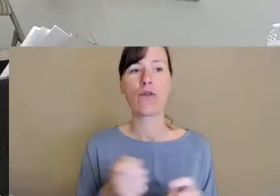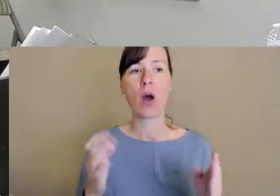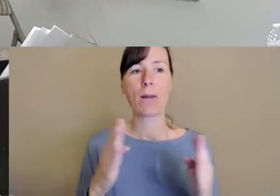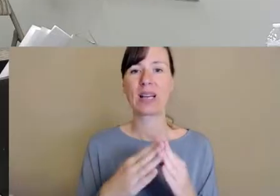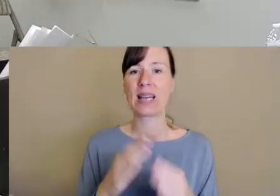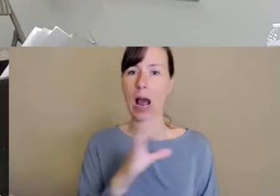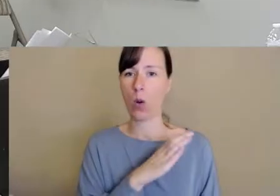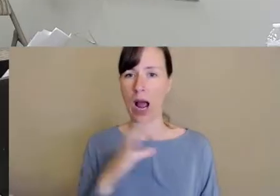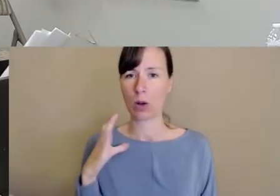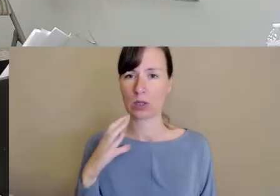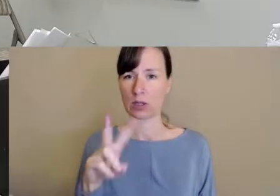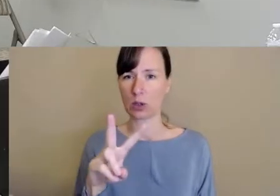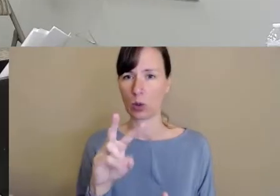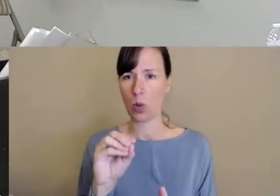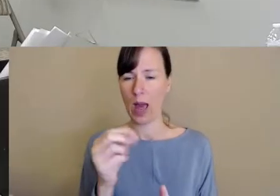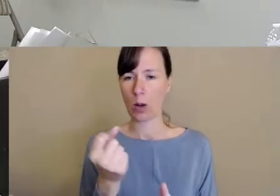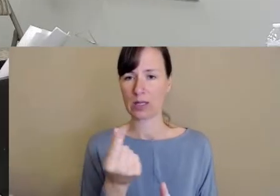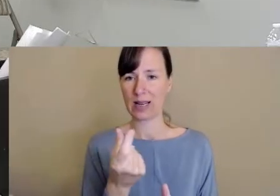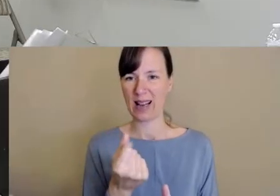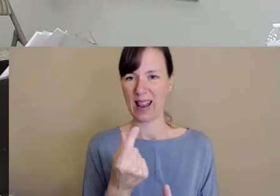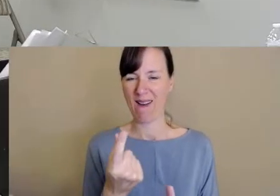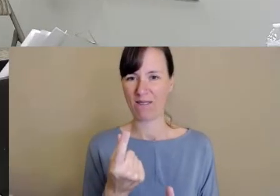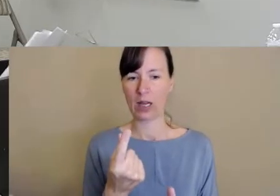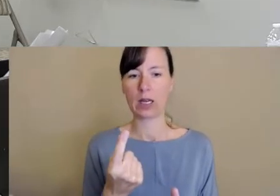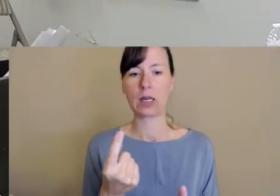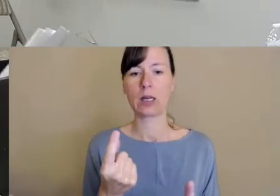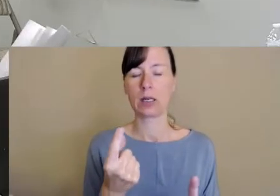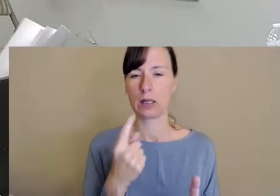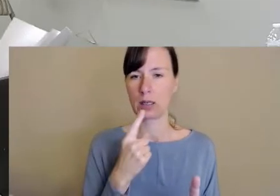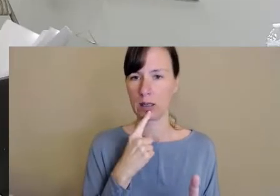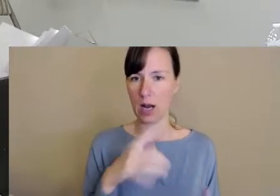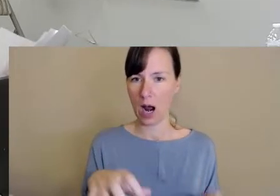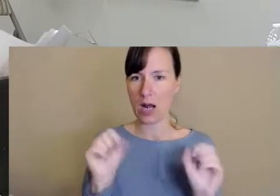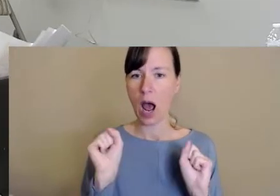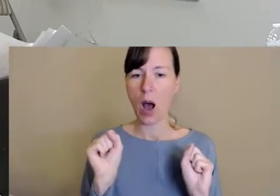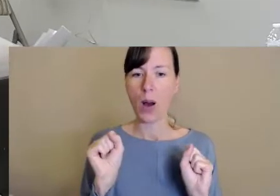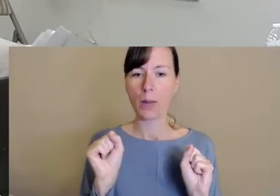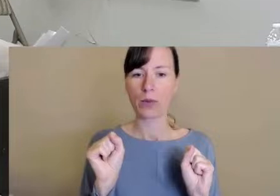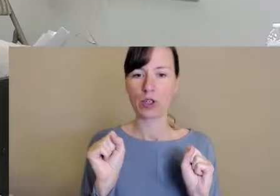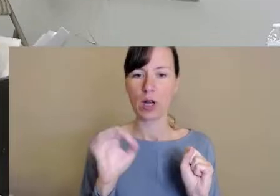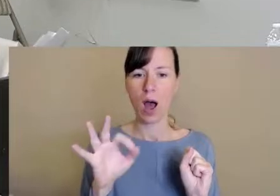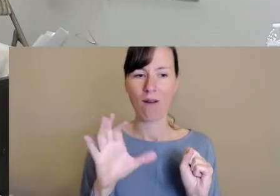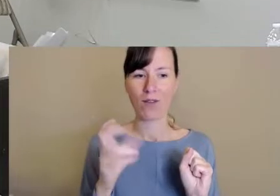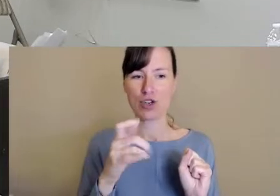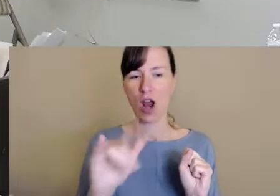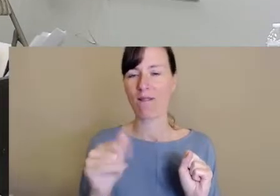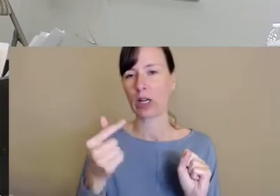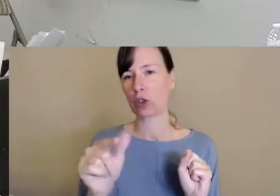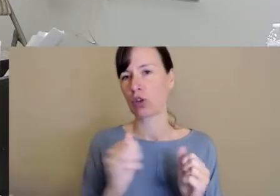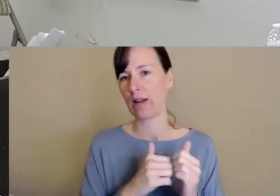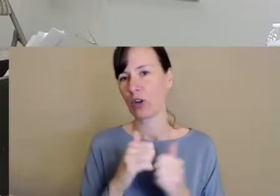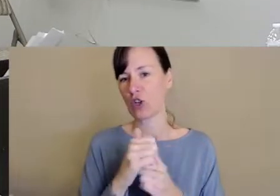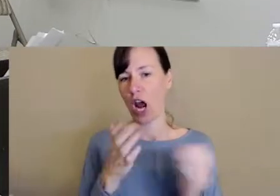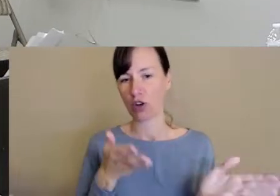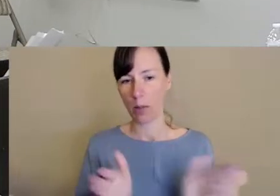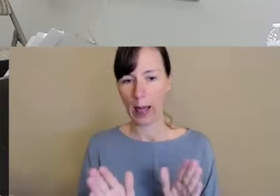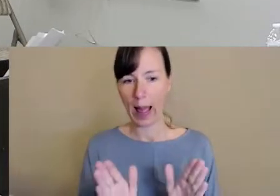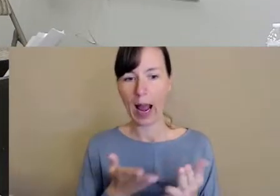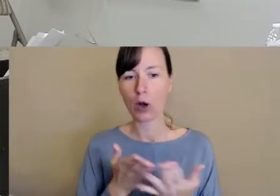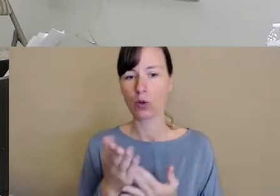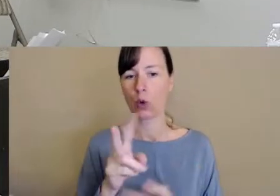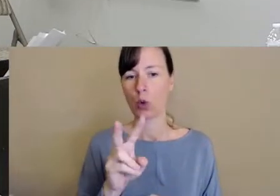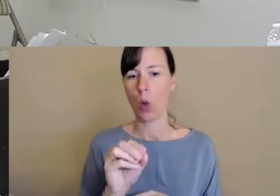Council's 2011 adoption of the Cheverly Green Infrastructure Plan through the 2018 Greater Cheverly